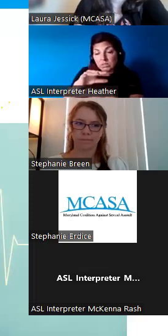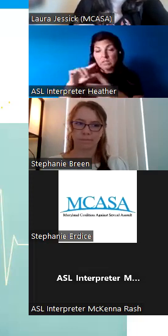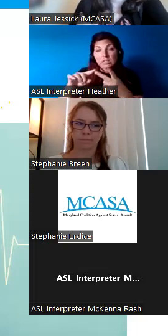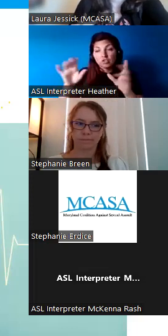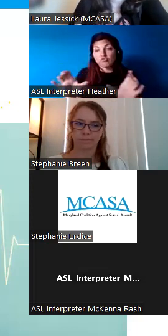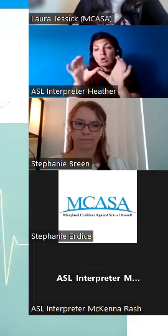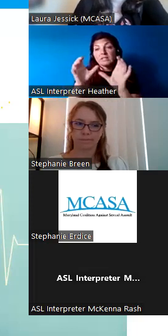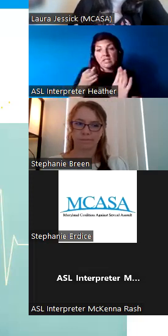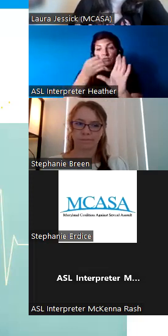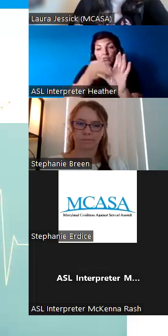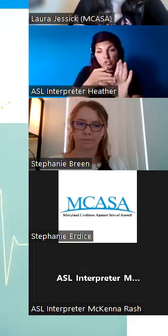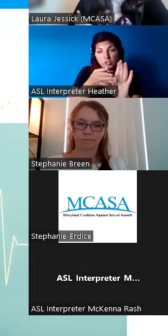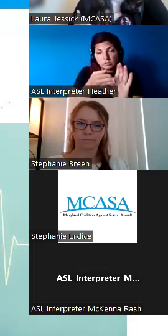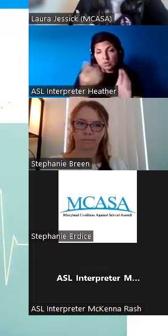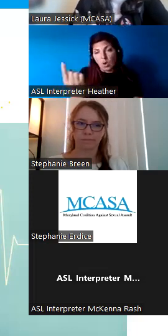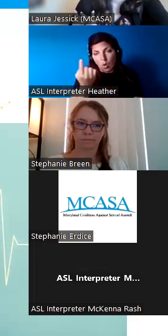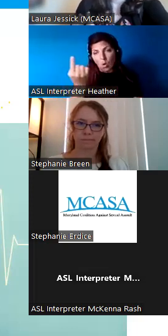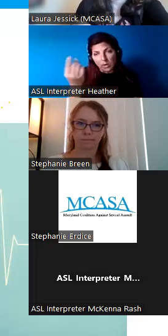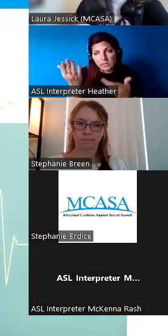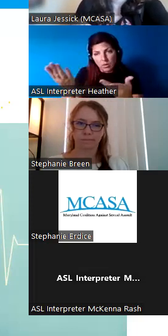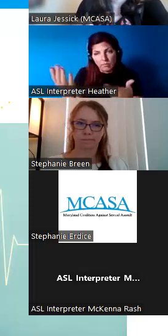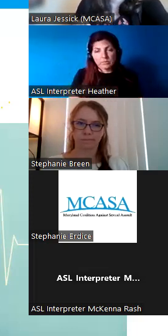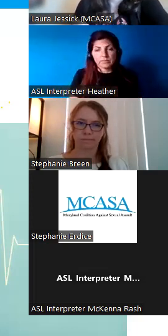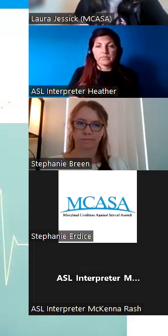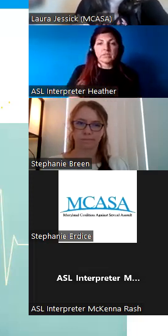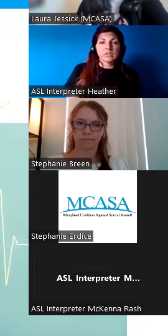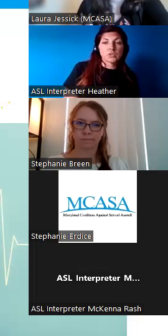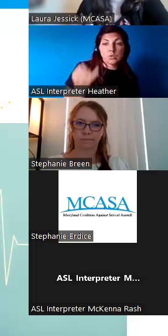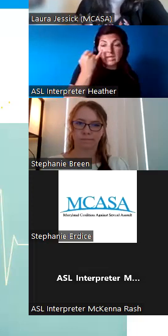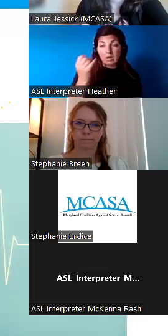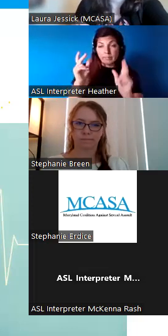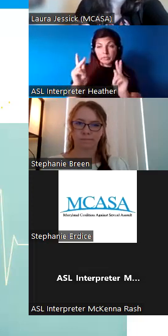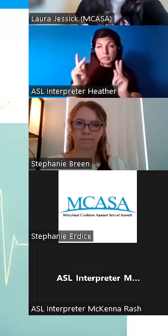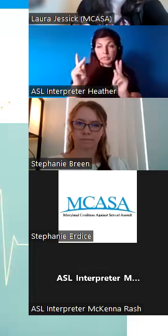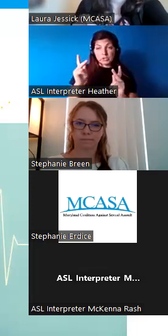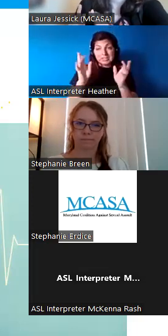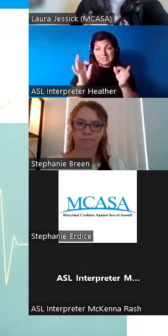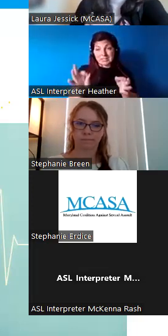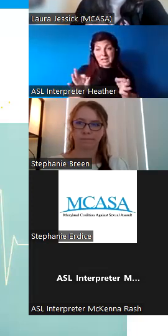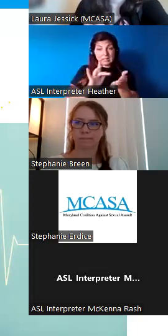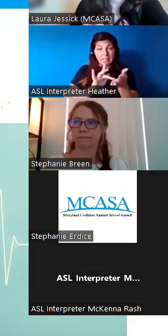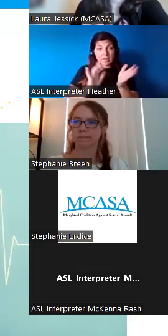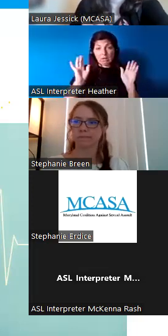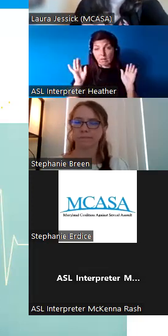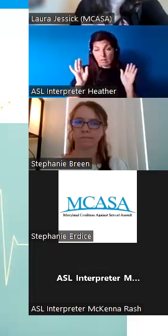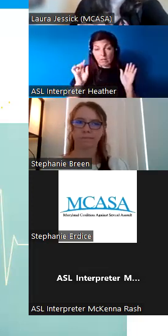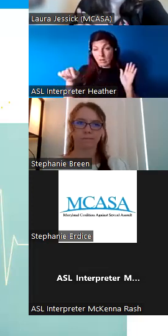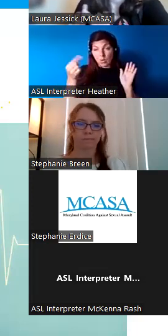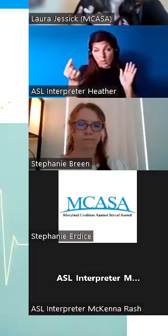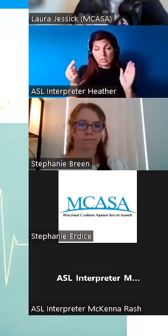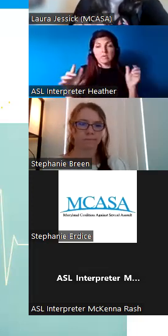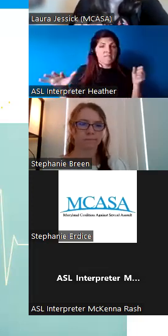crisis intervention as always. So if somebody chooses this option, a survivor should expect a complete medical